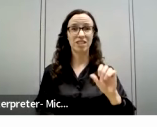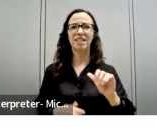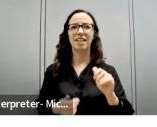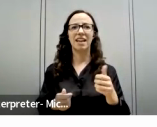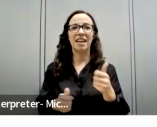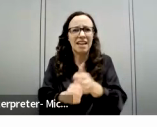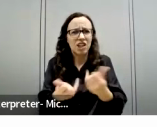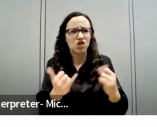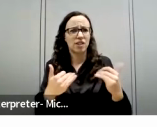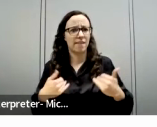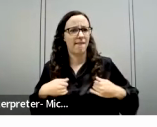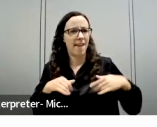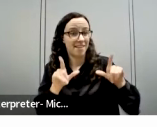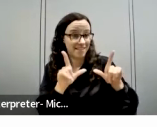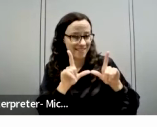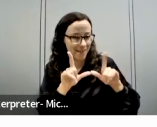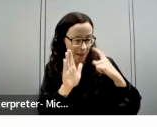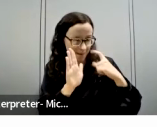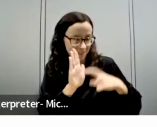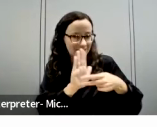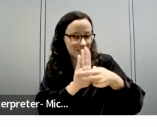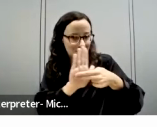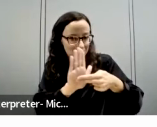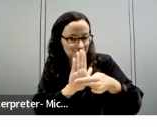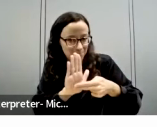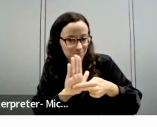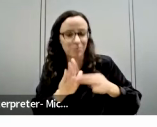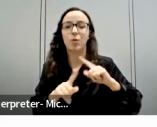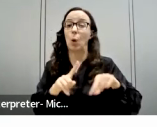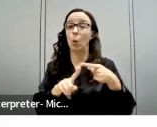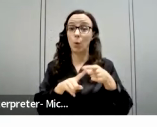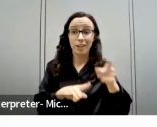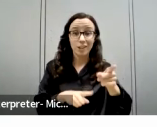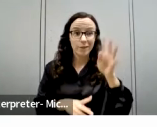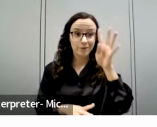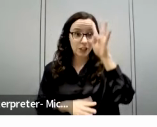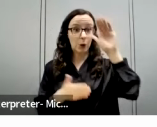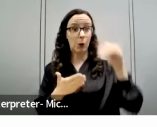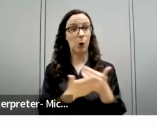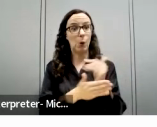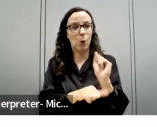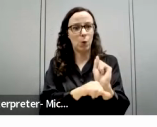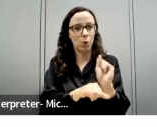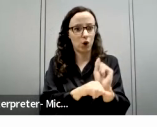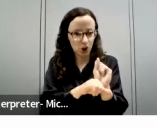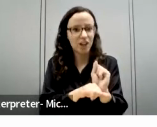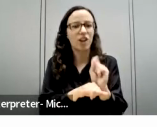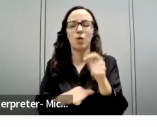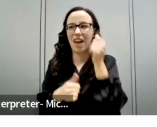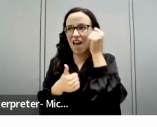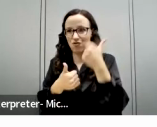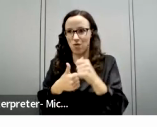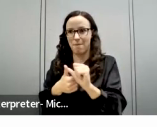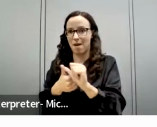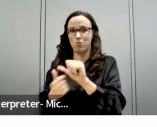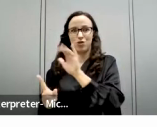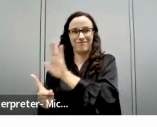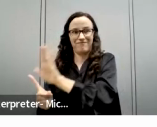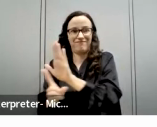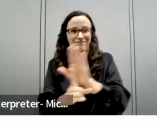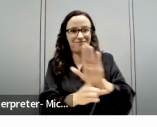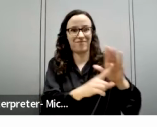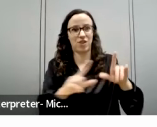license, right? So when you're creating a new work, you have to be mindful of the licensing of the other works that you're using. And so by default, we